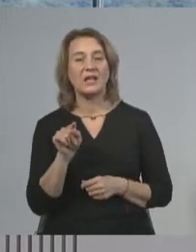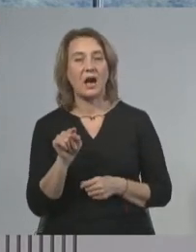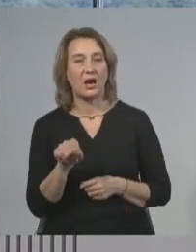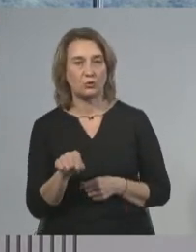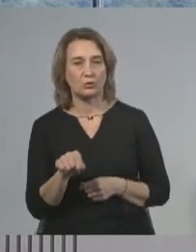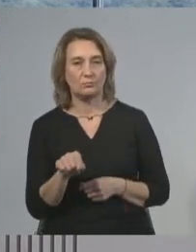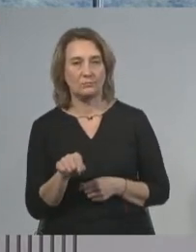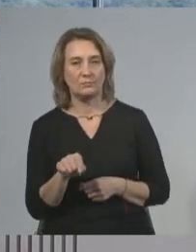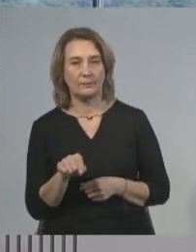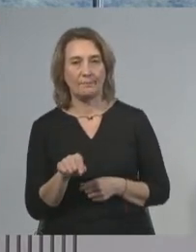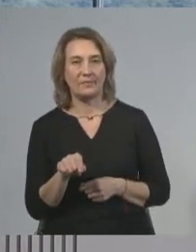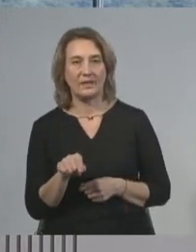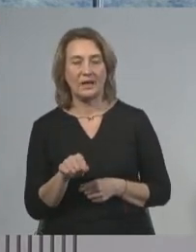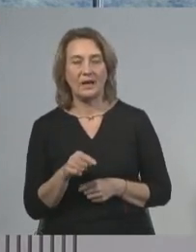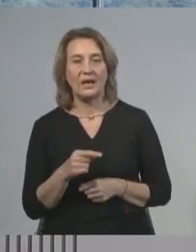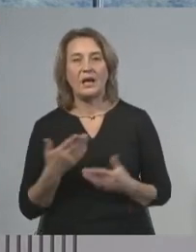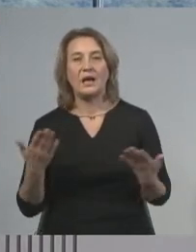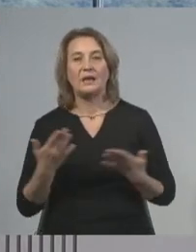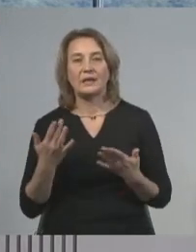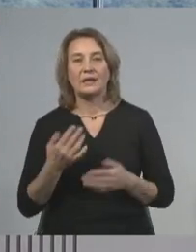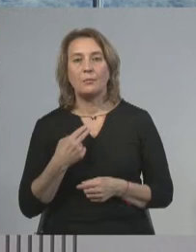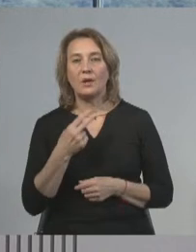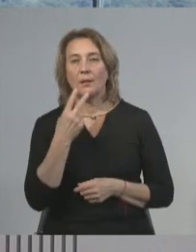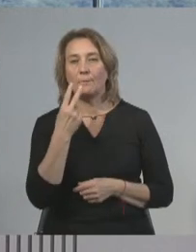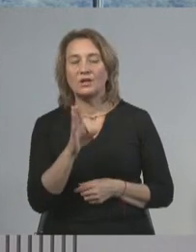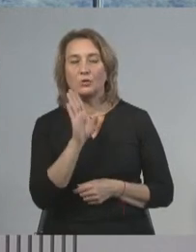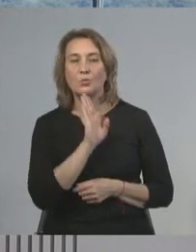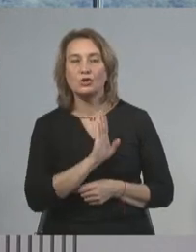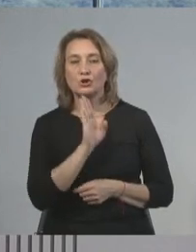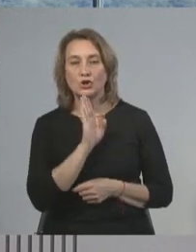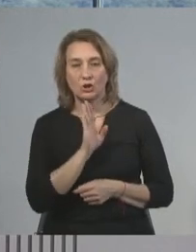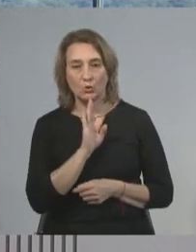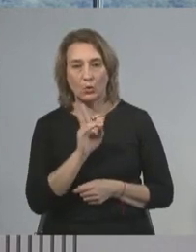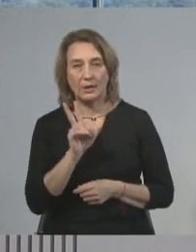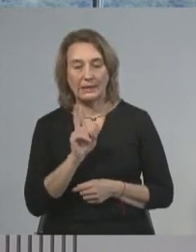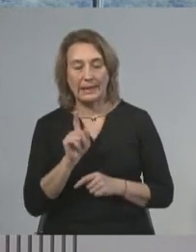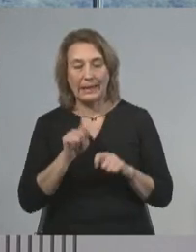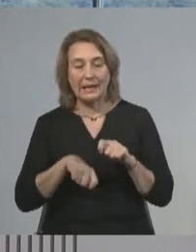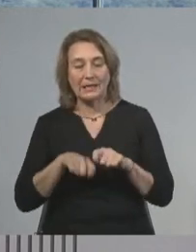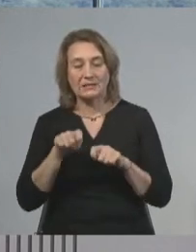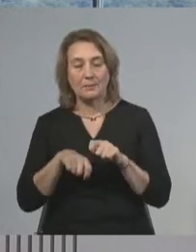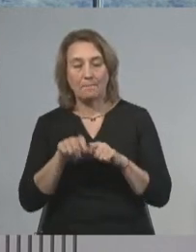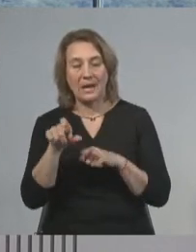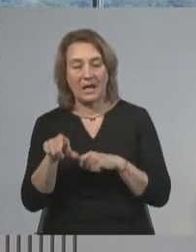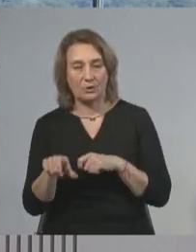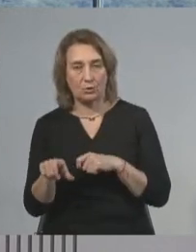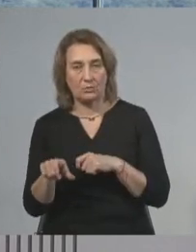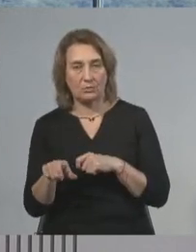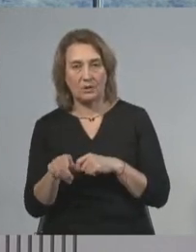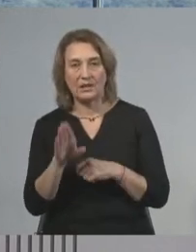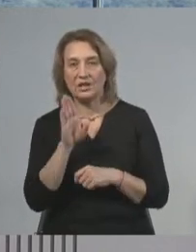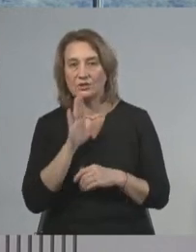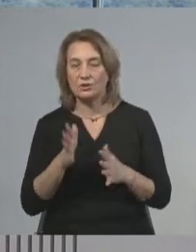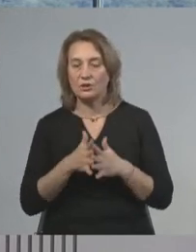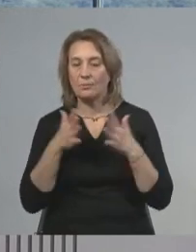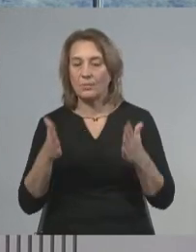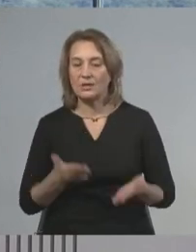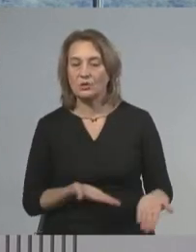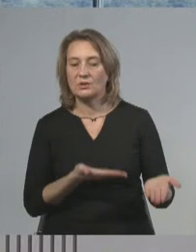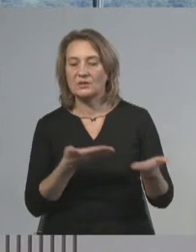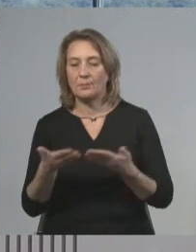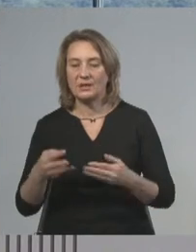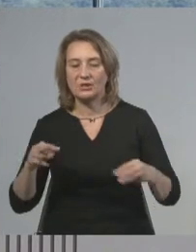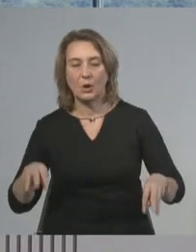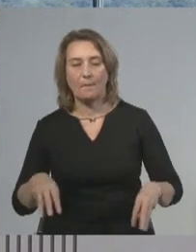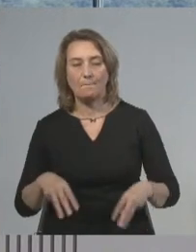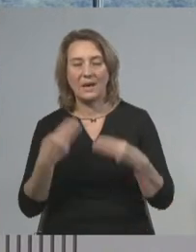is the marital family space but our vision of women as experts when women are